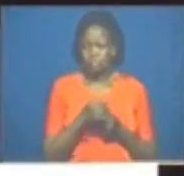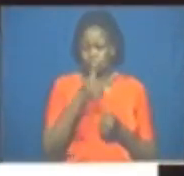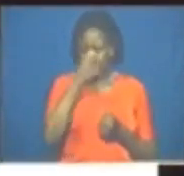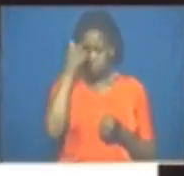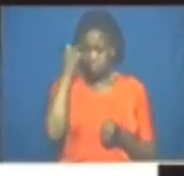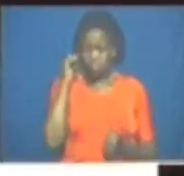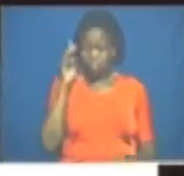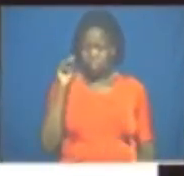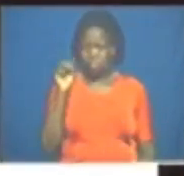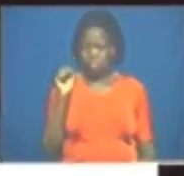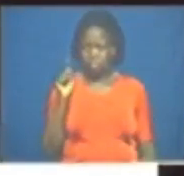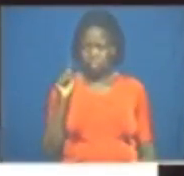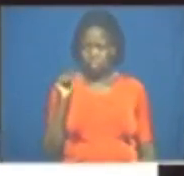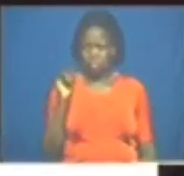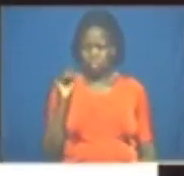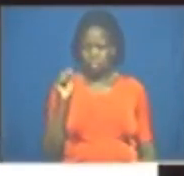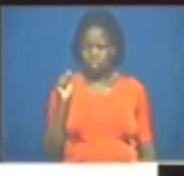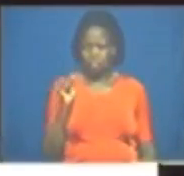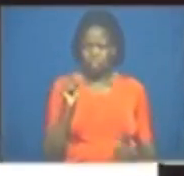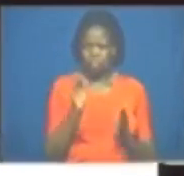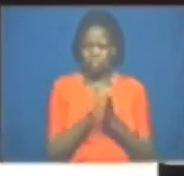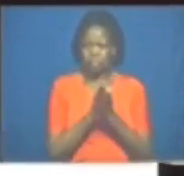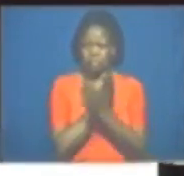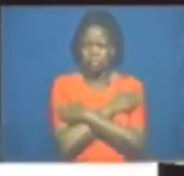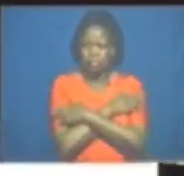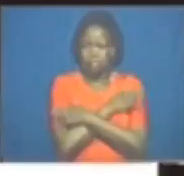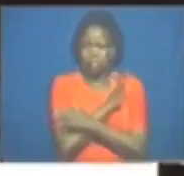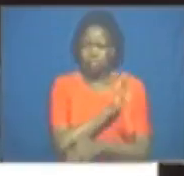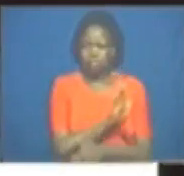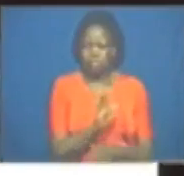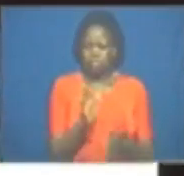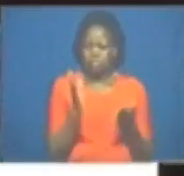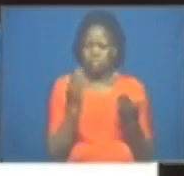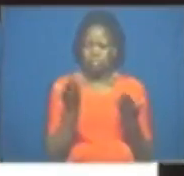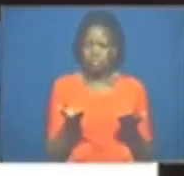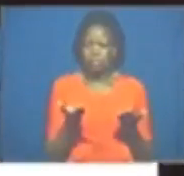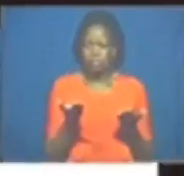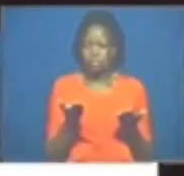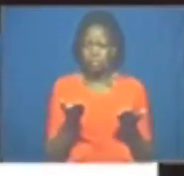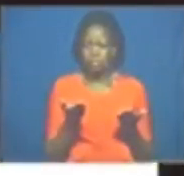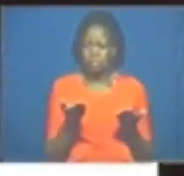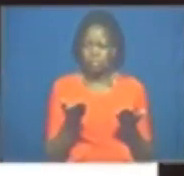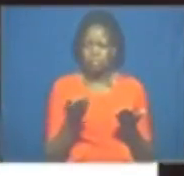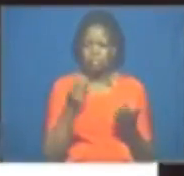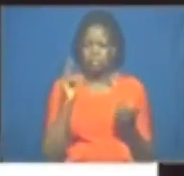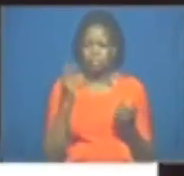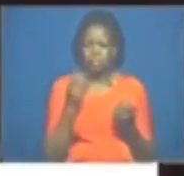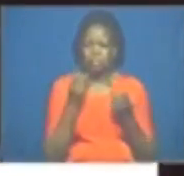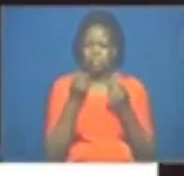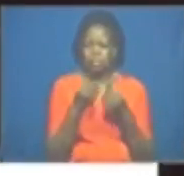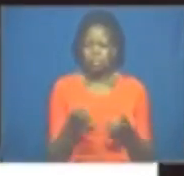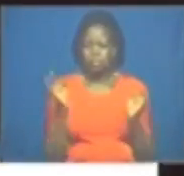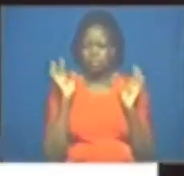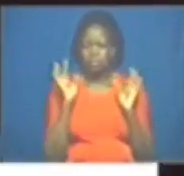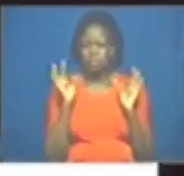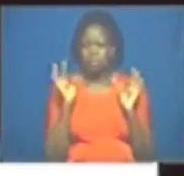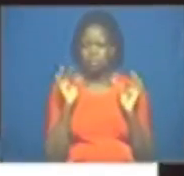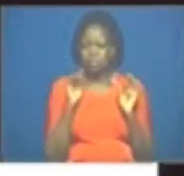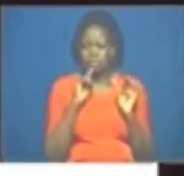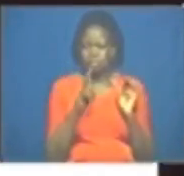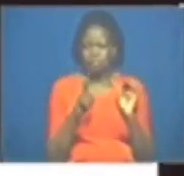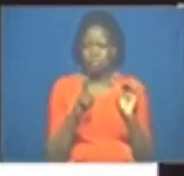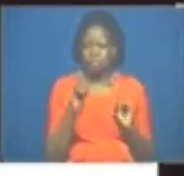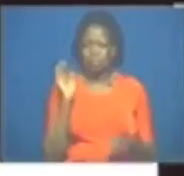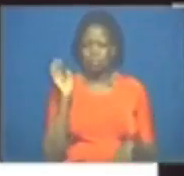Matiba and his colleagues in terms of what is called now the second liberation. And so it is